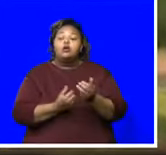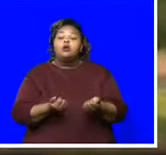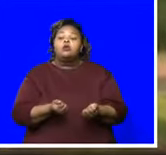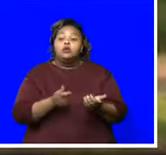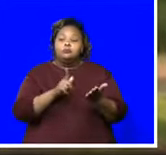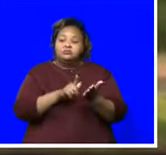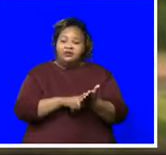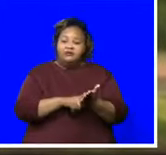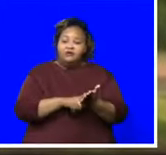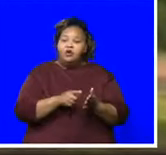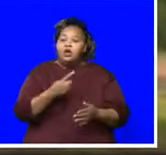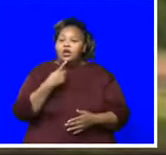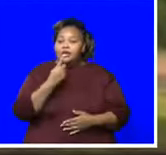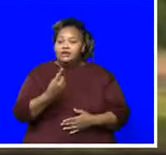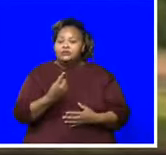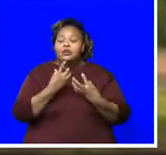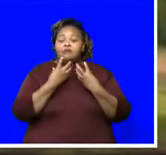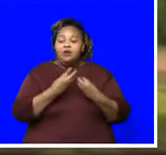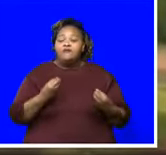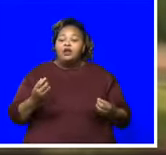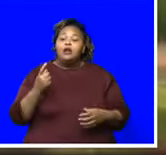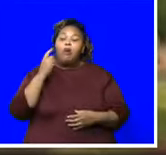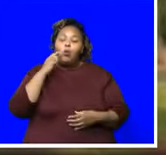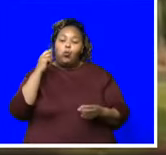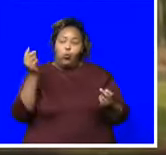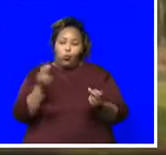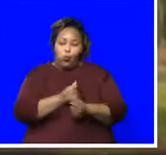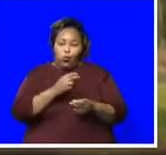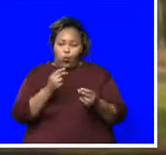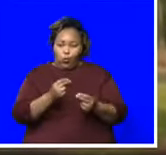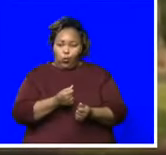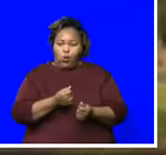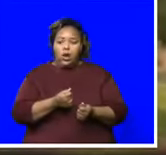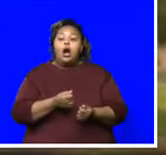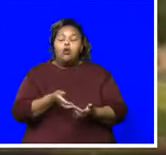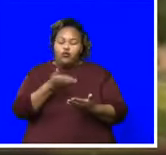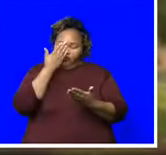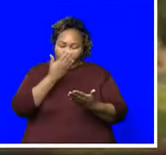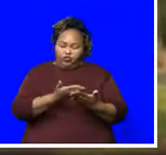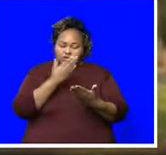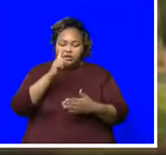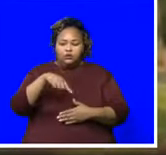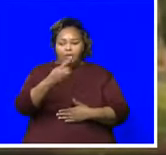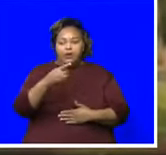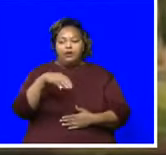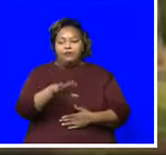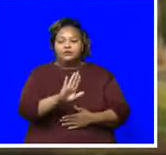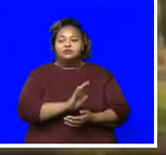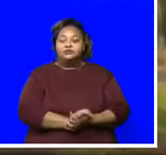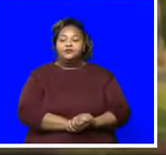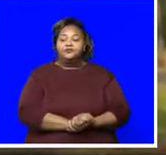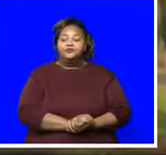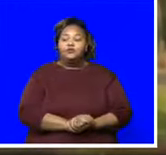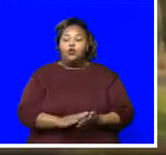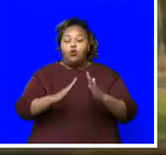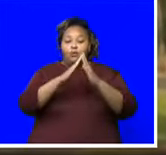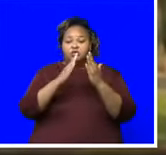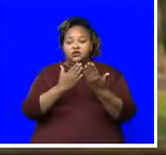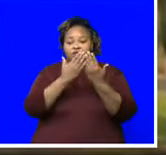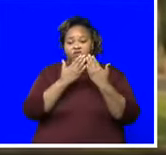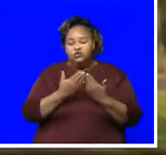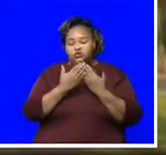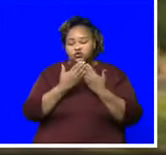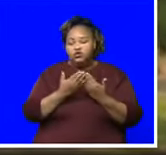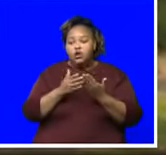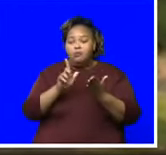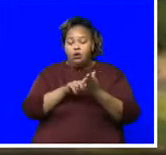imithetho ye-education ikhona. Siyati basitshelile nabasinika lomsebenzi but liqiniso lithi sigcine sihamba